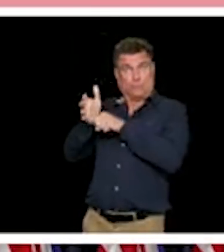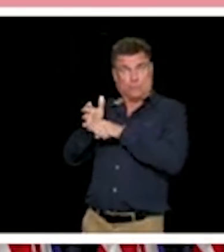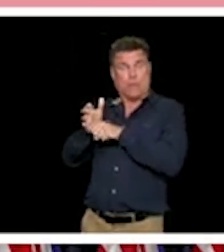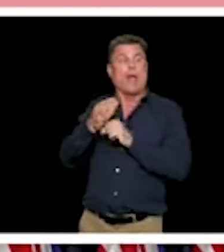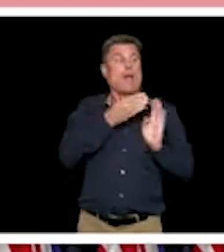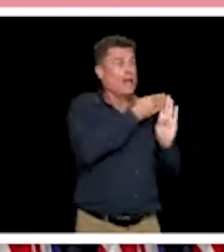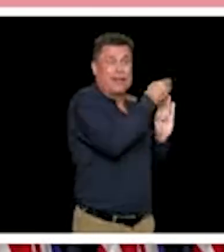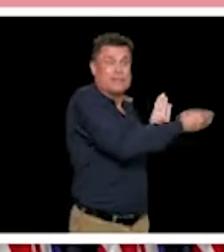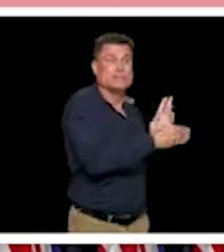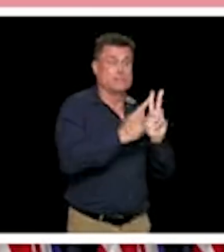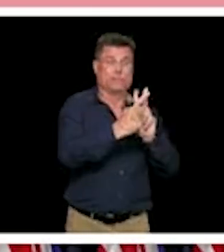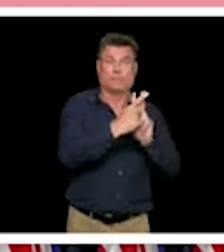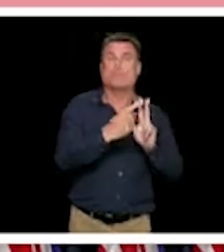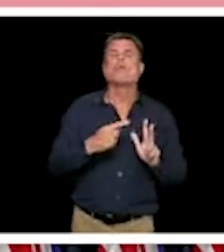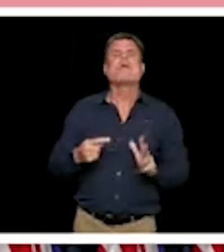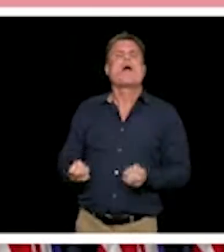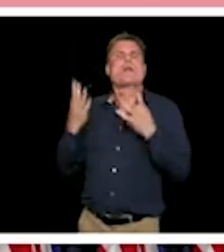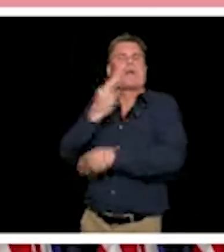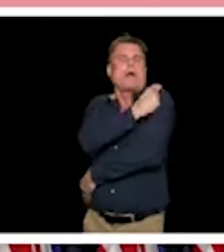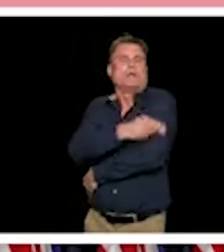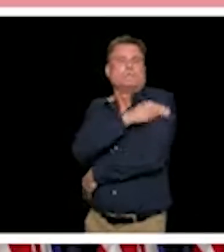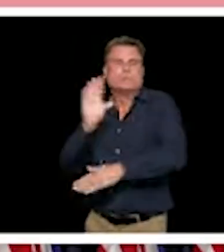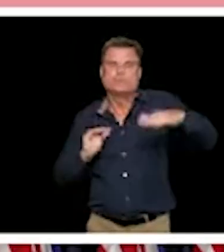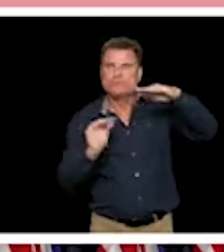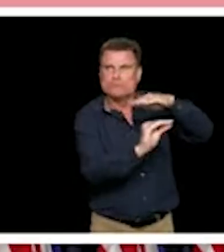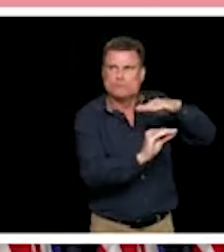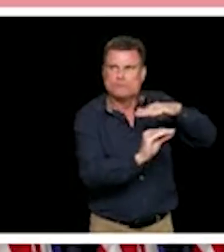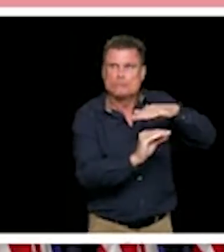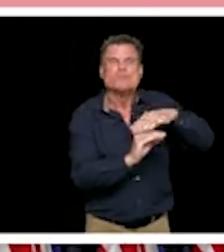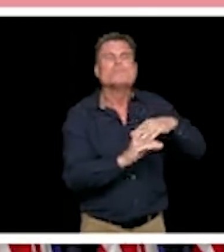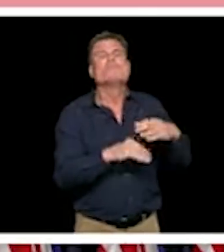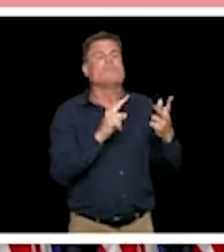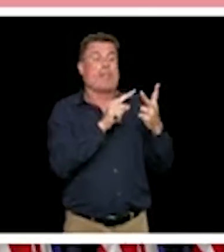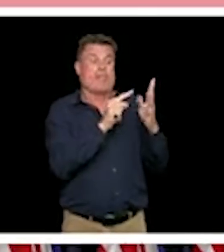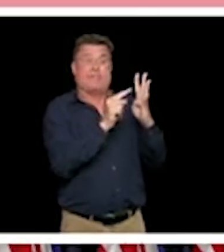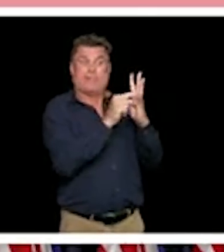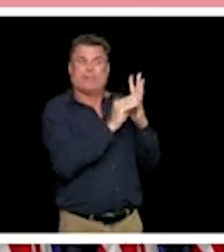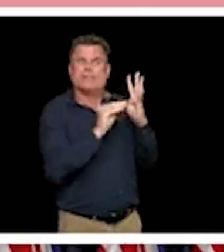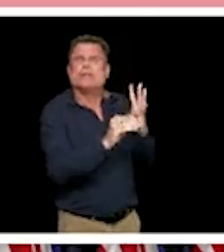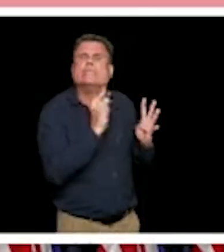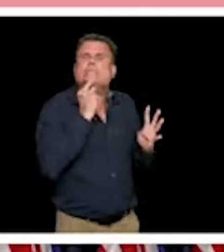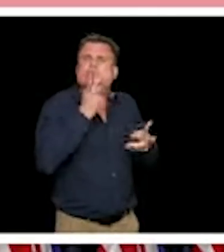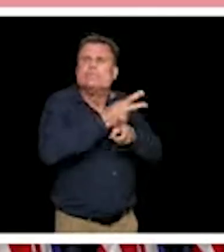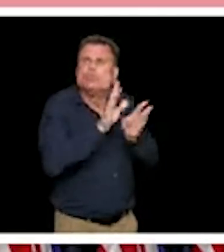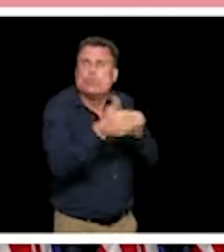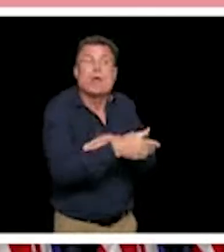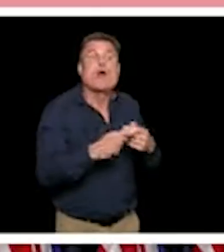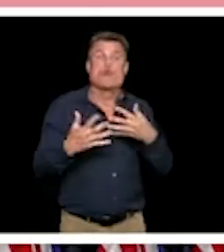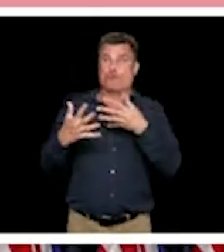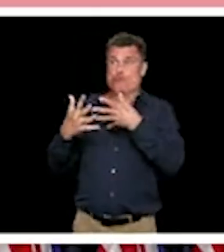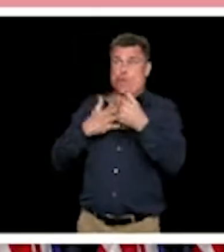very rare in young people and even in young adults. And we have had very few people who